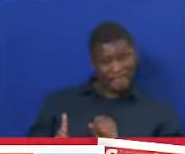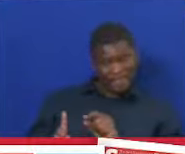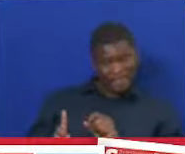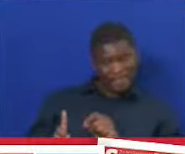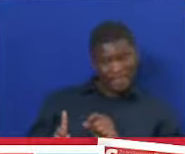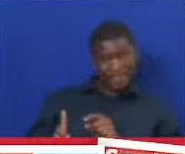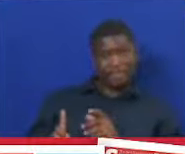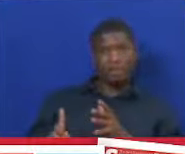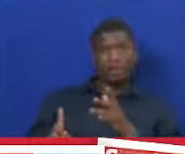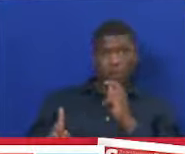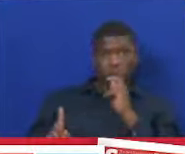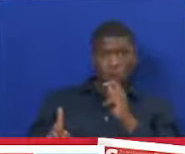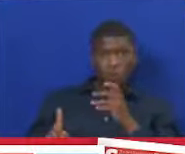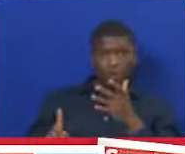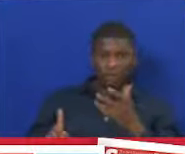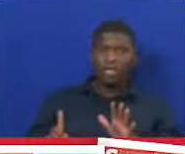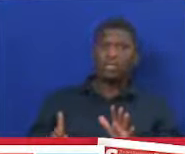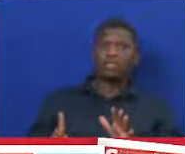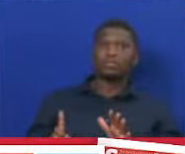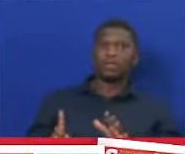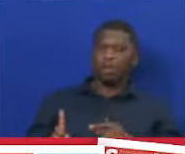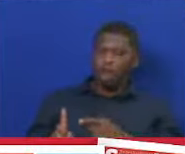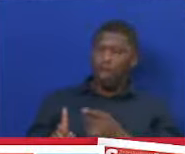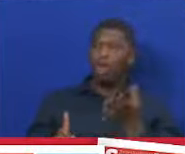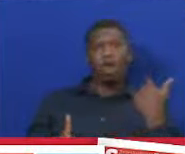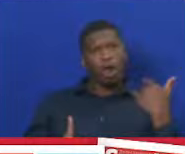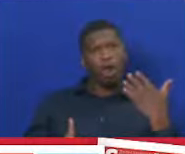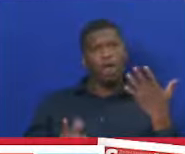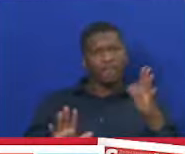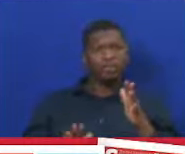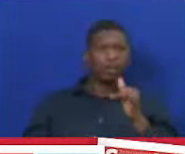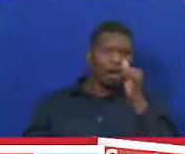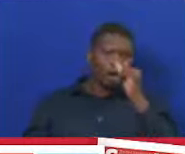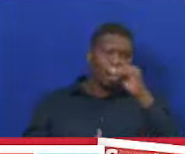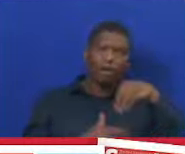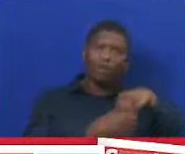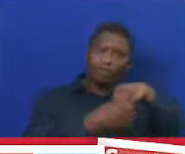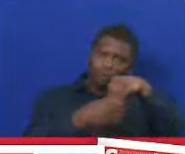the law previously. So therefore,